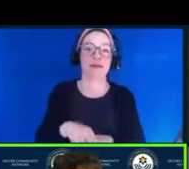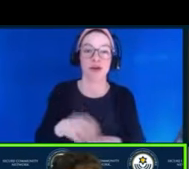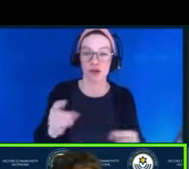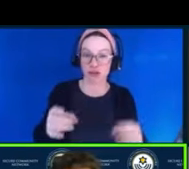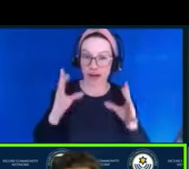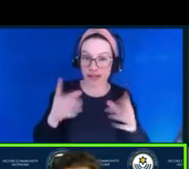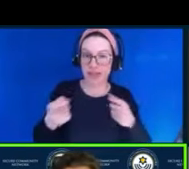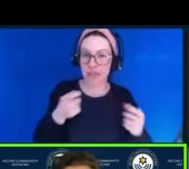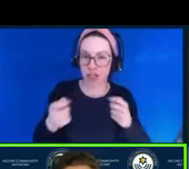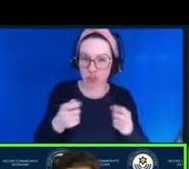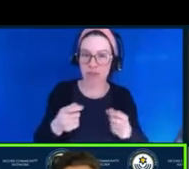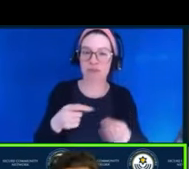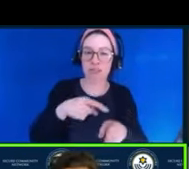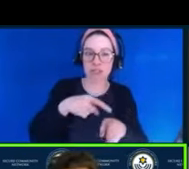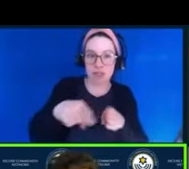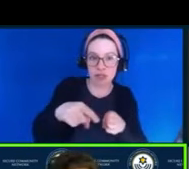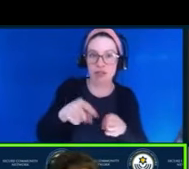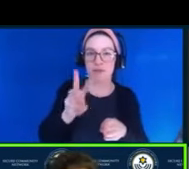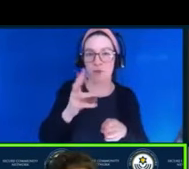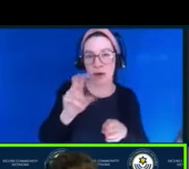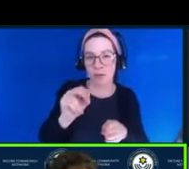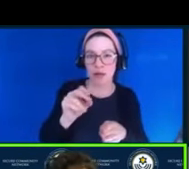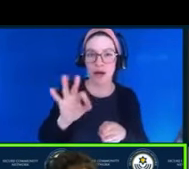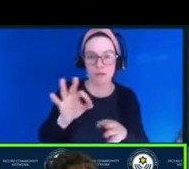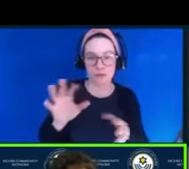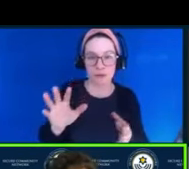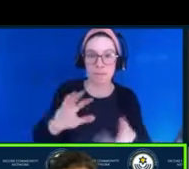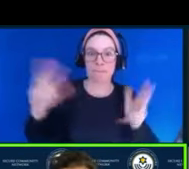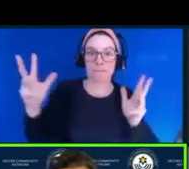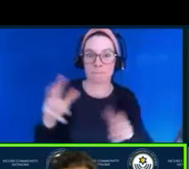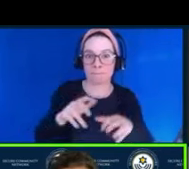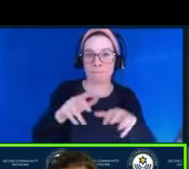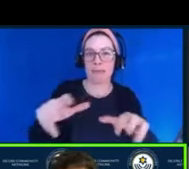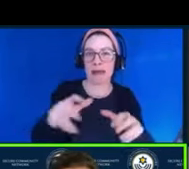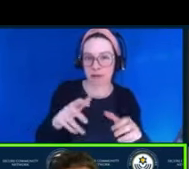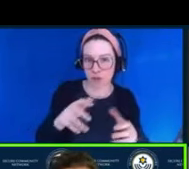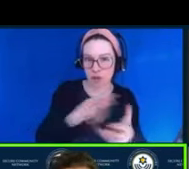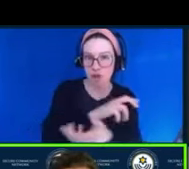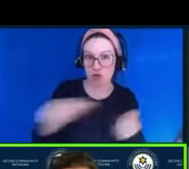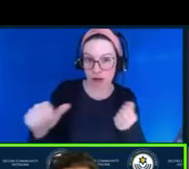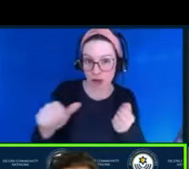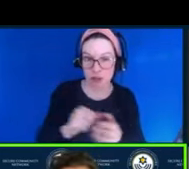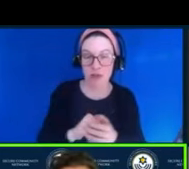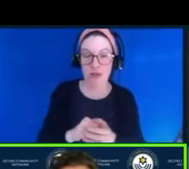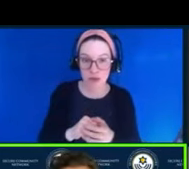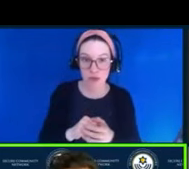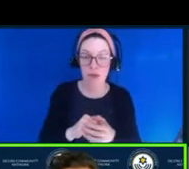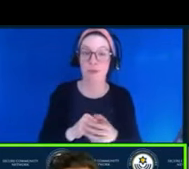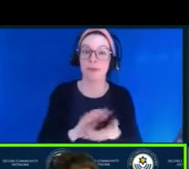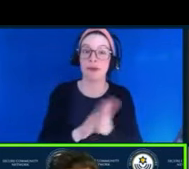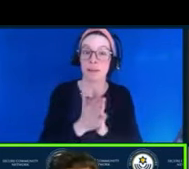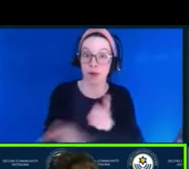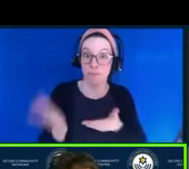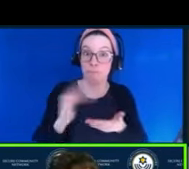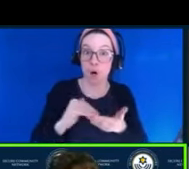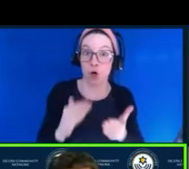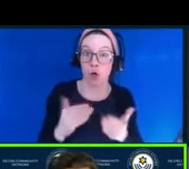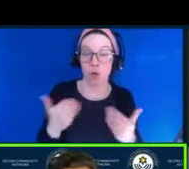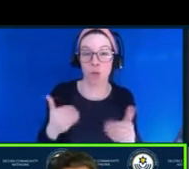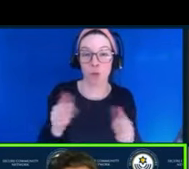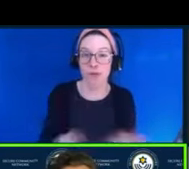mass destruction. So getting to know your partners before a crisis is probably one of the biggest takeaways. We learned the hard way